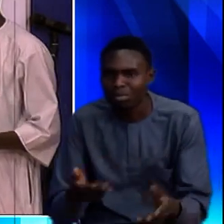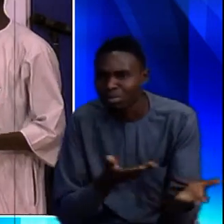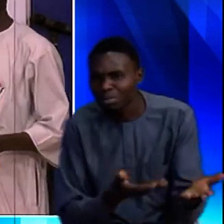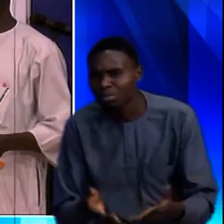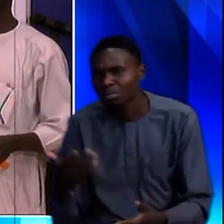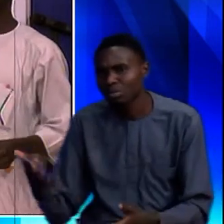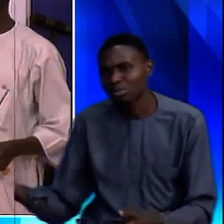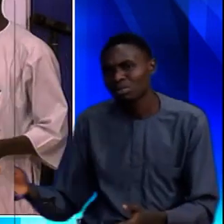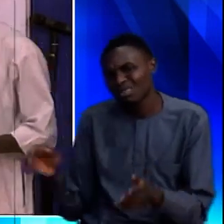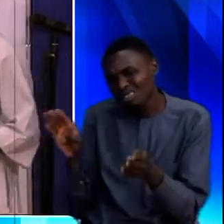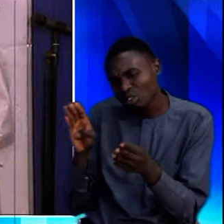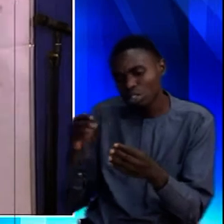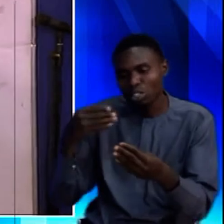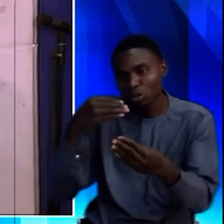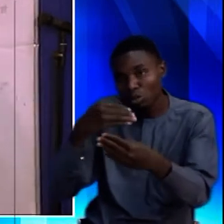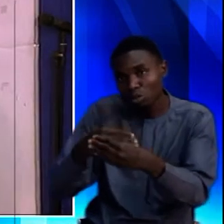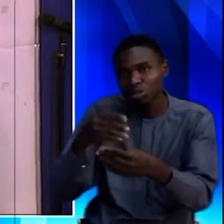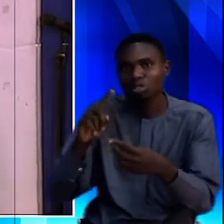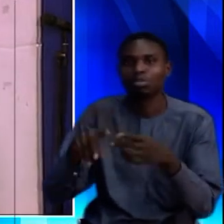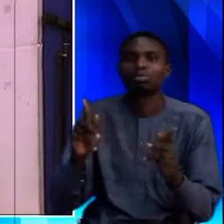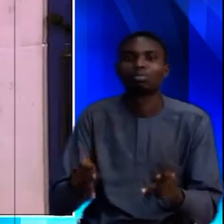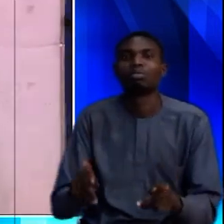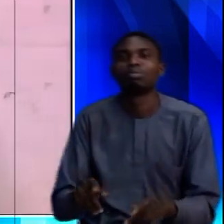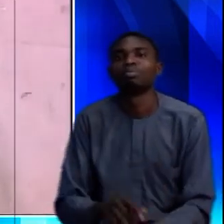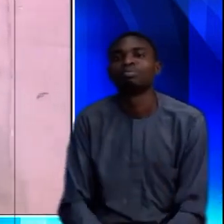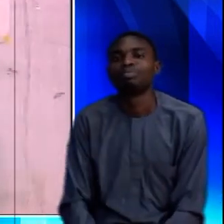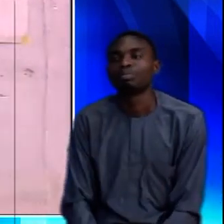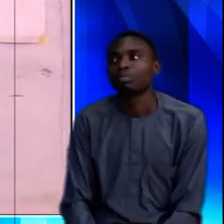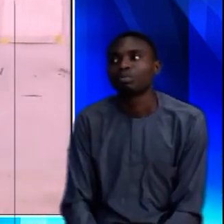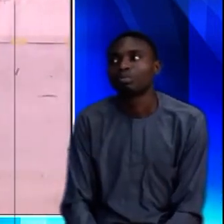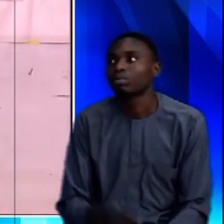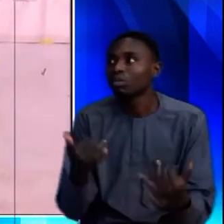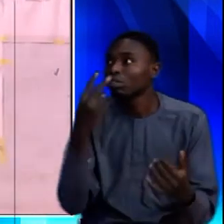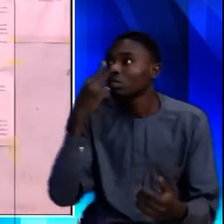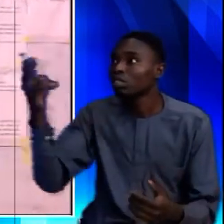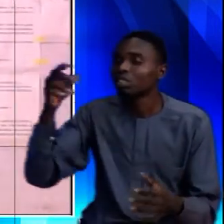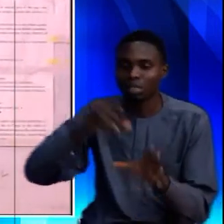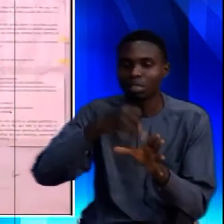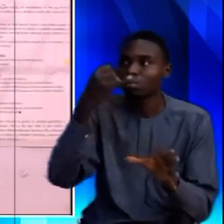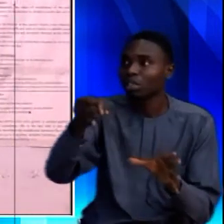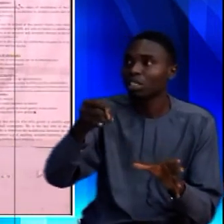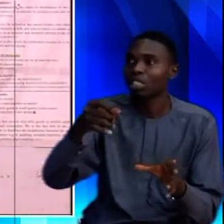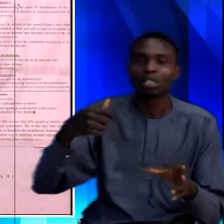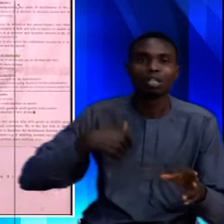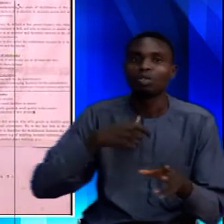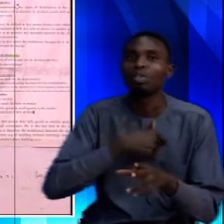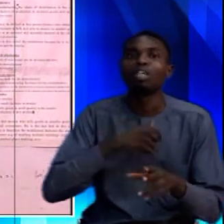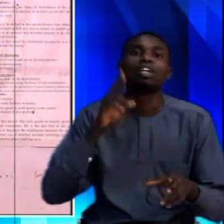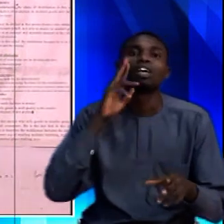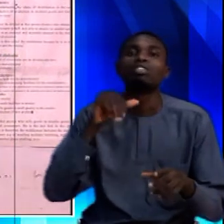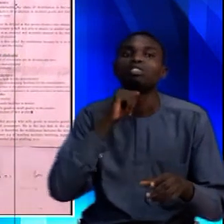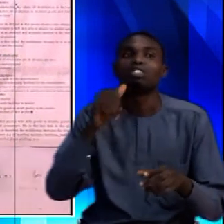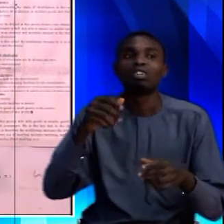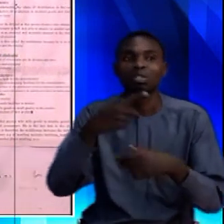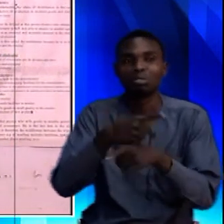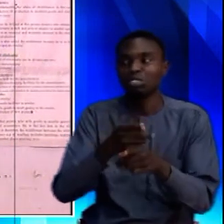to the consumers? You see, as I gave an example, this ordinary marker. I think we are not producing this marker in Birnin Kebbi. Maybe even this ruler, we are not